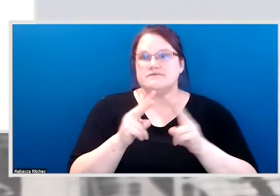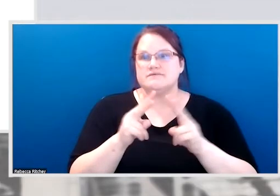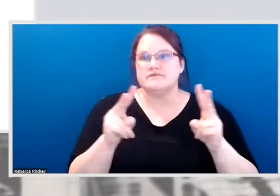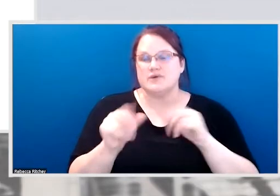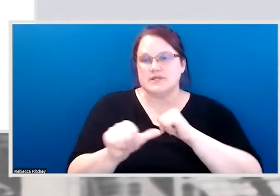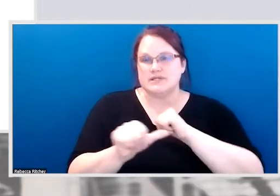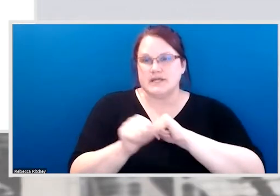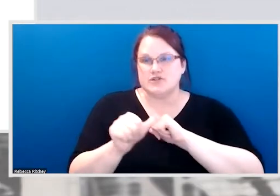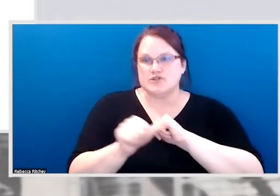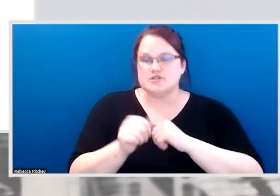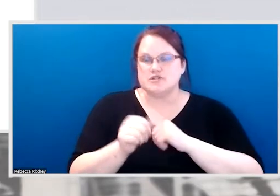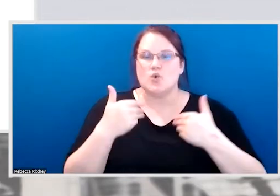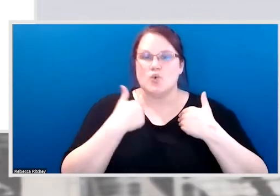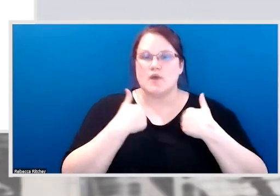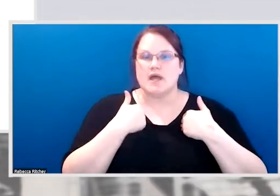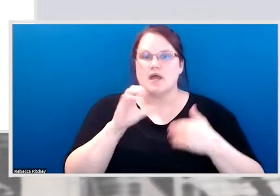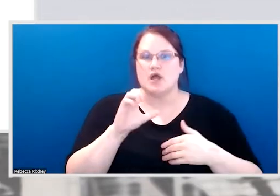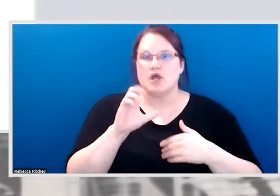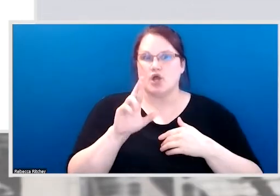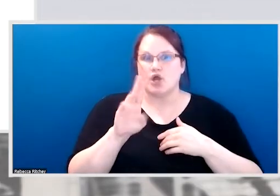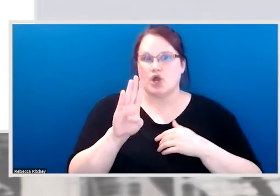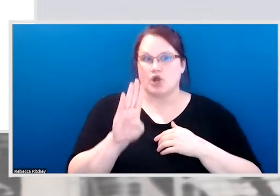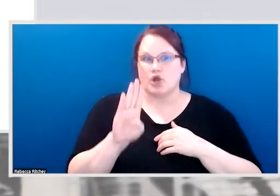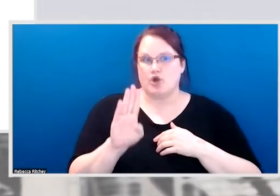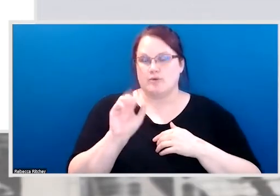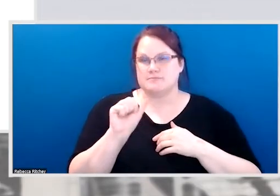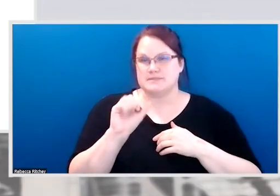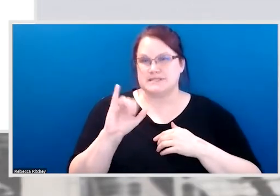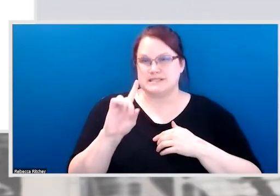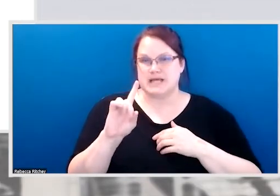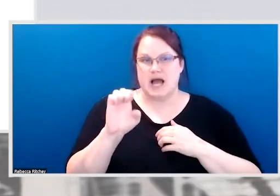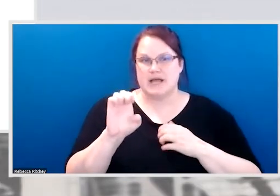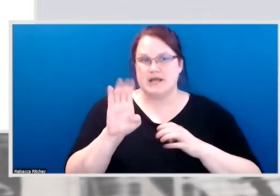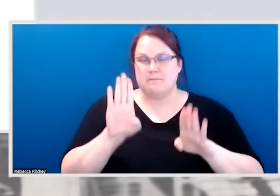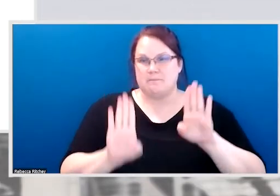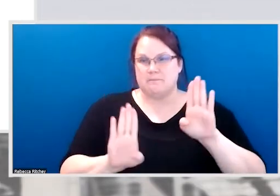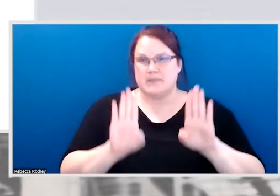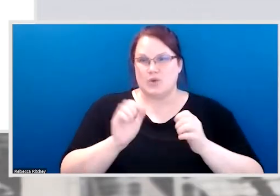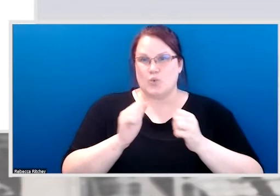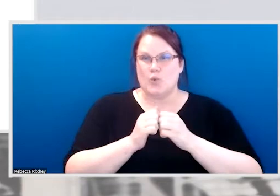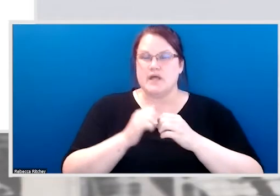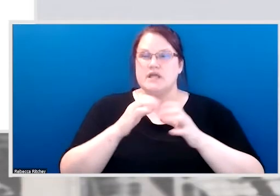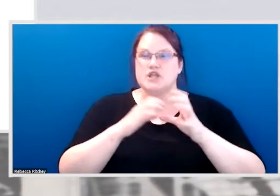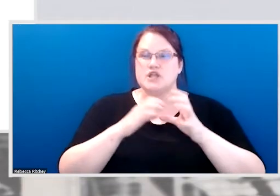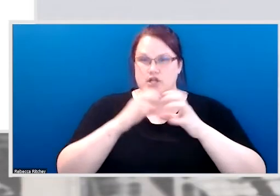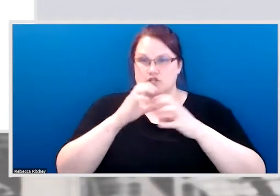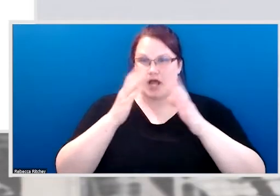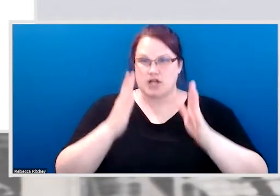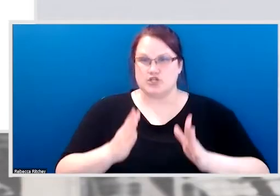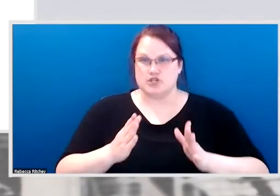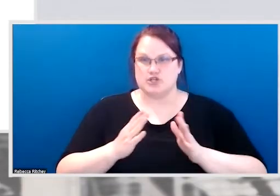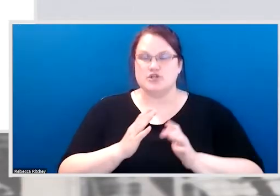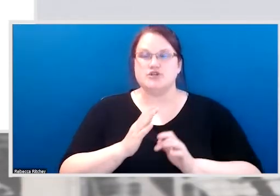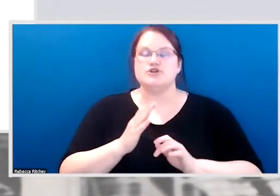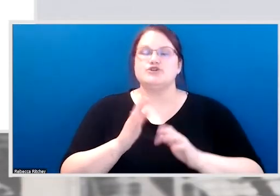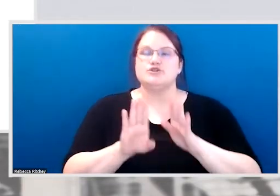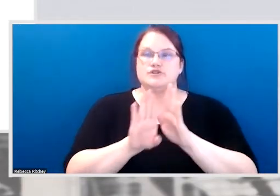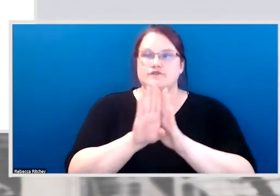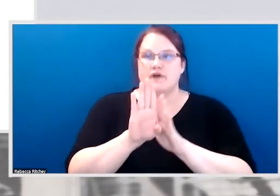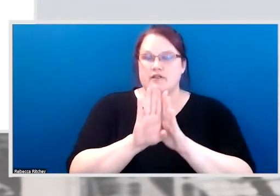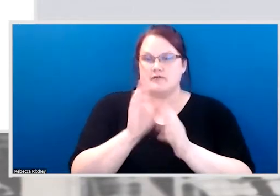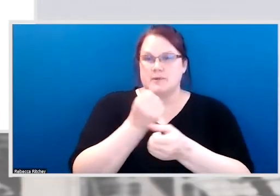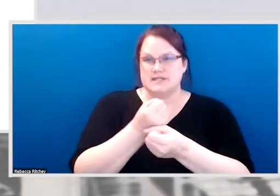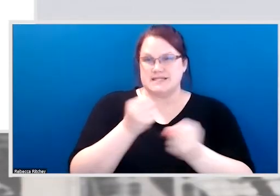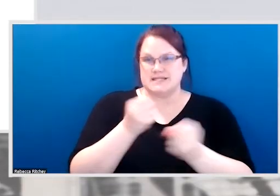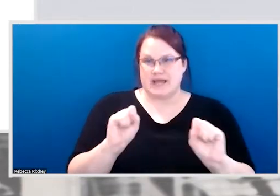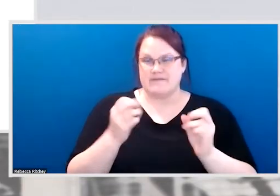we perform what we call a curbside bid with pre-qualified demolition contractors to demolish the structure and make the area safe immediately.